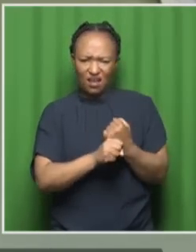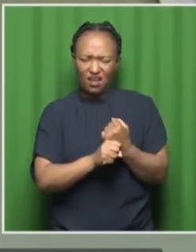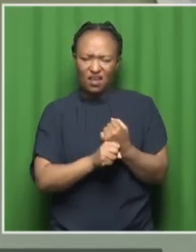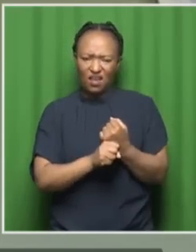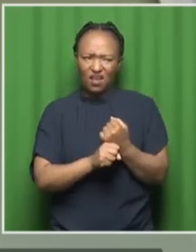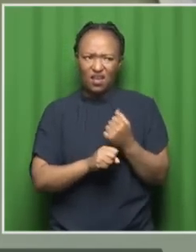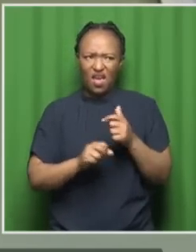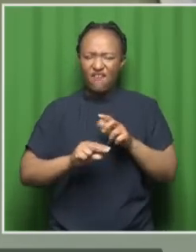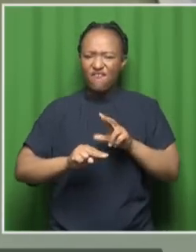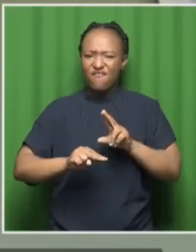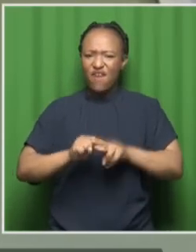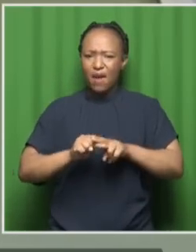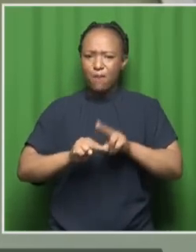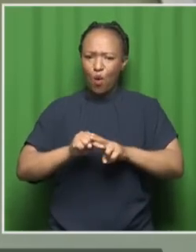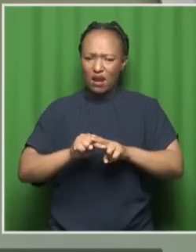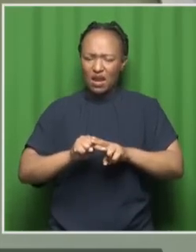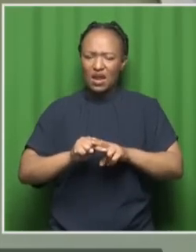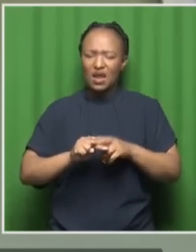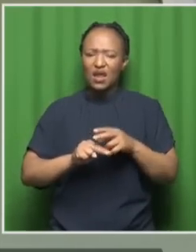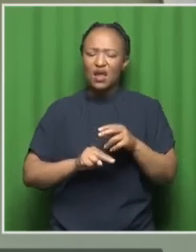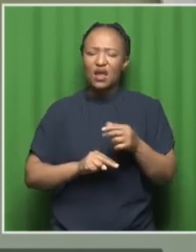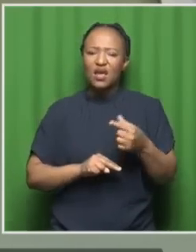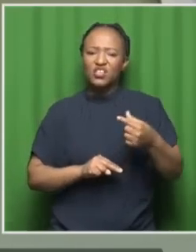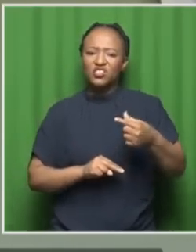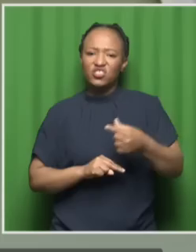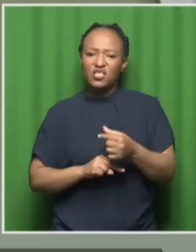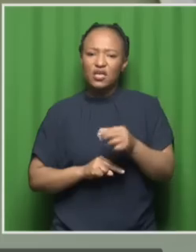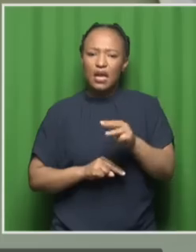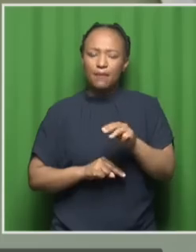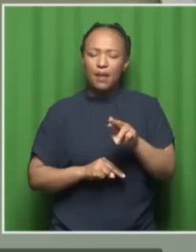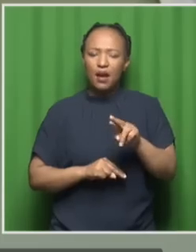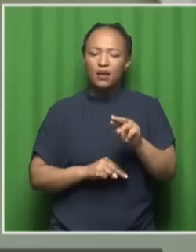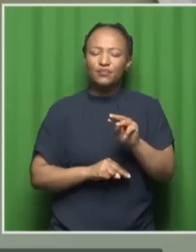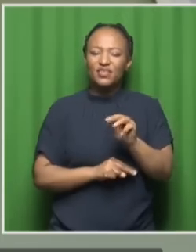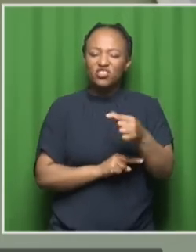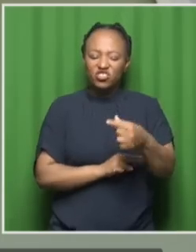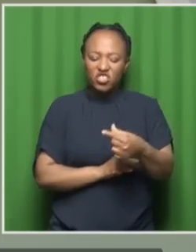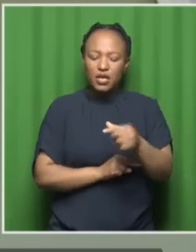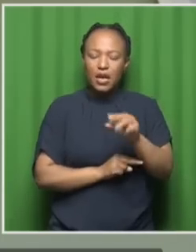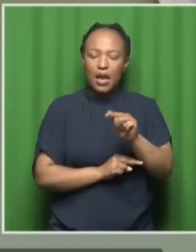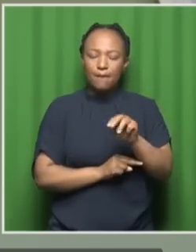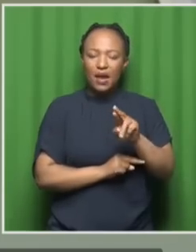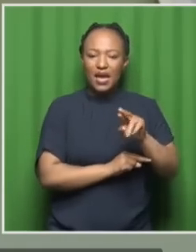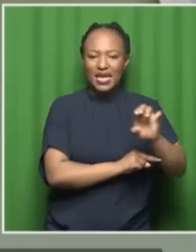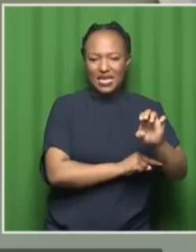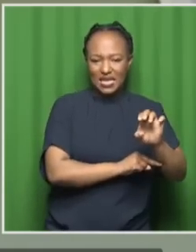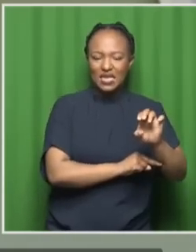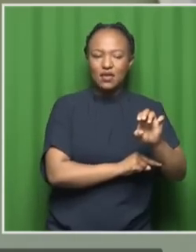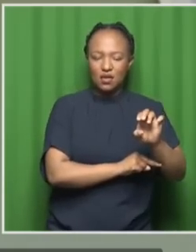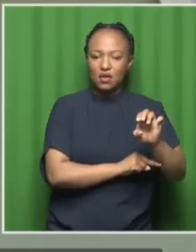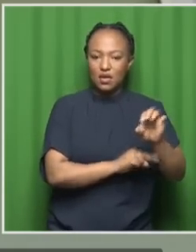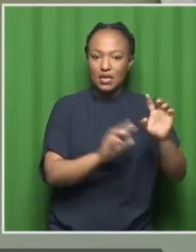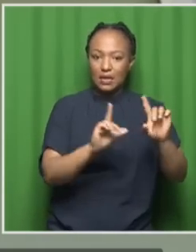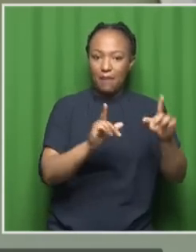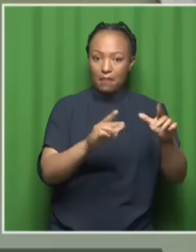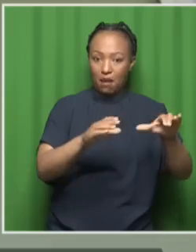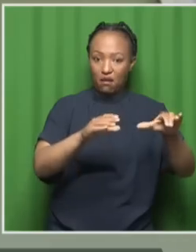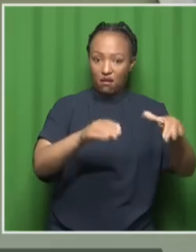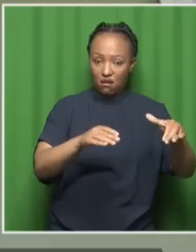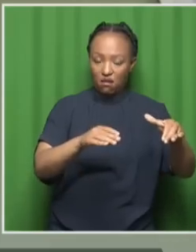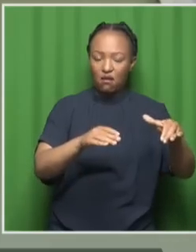February, government, the DMRE department did try to open invitations for